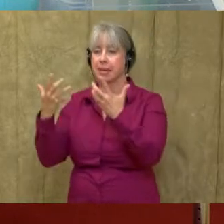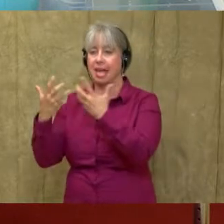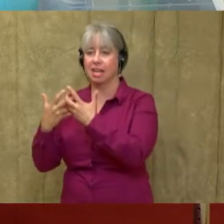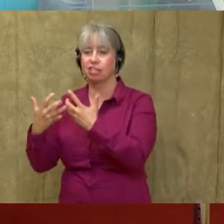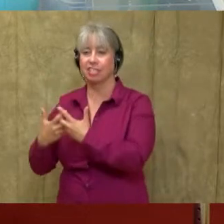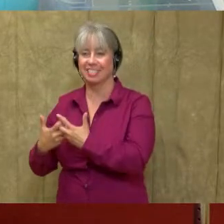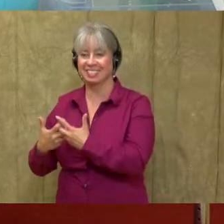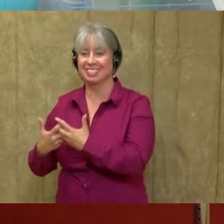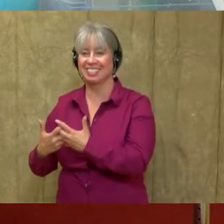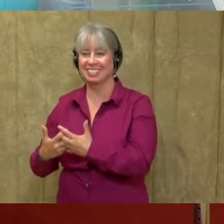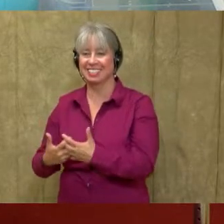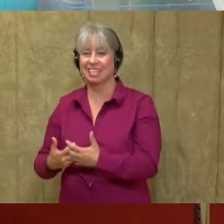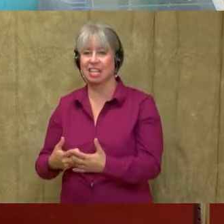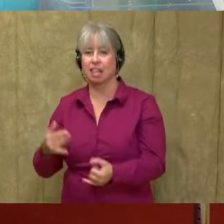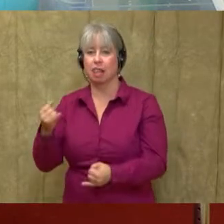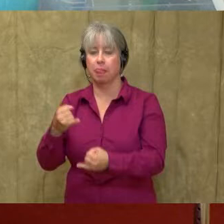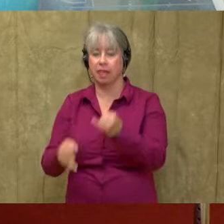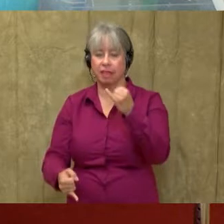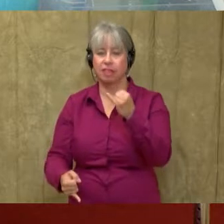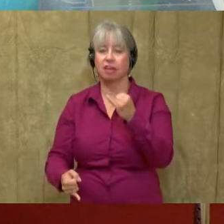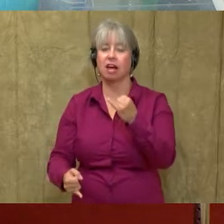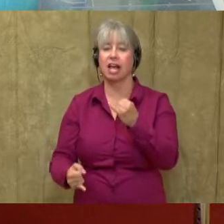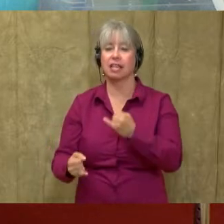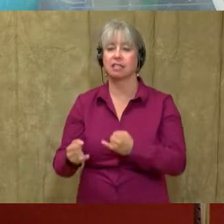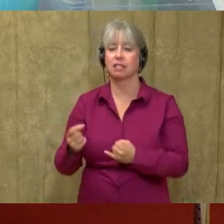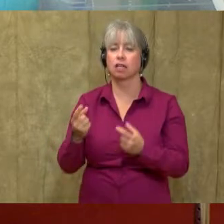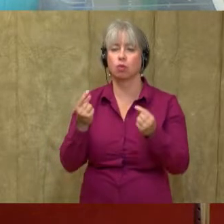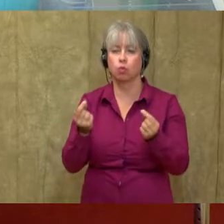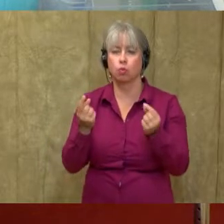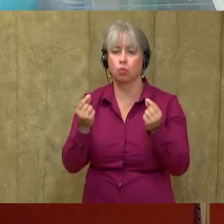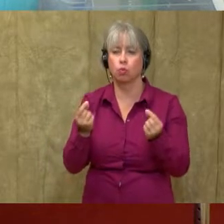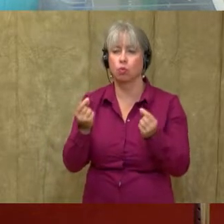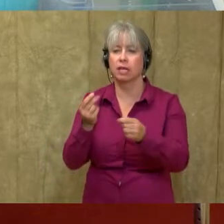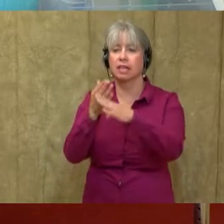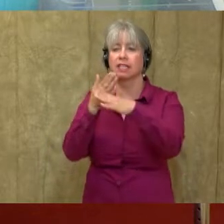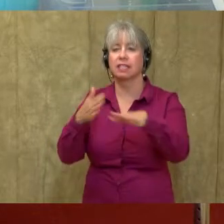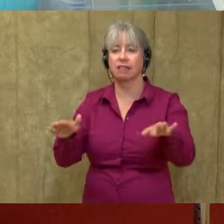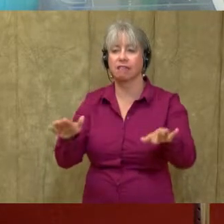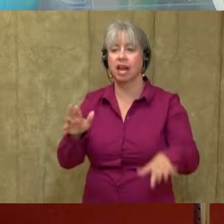803.84, and our last step is to divide by 3.